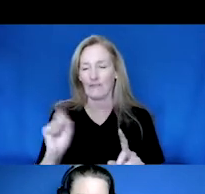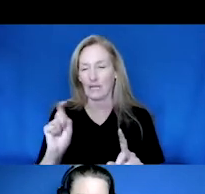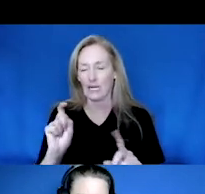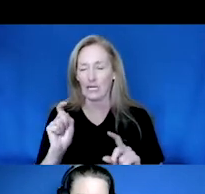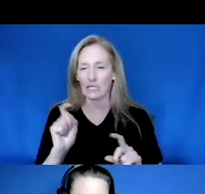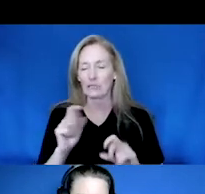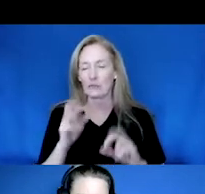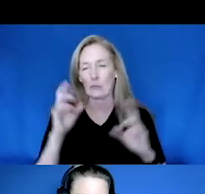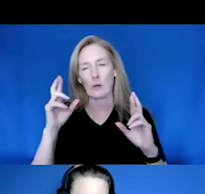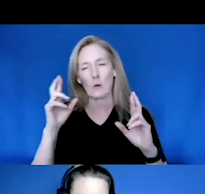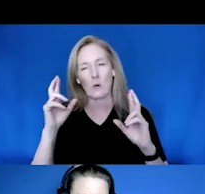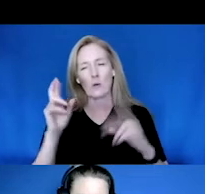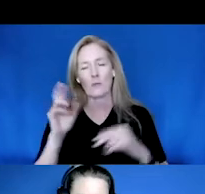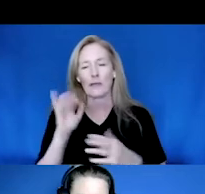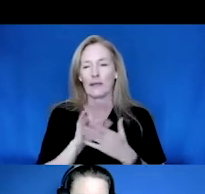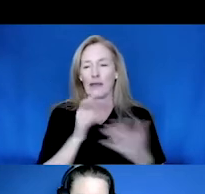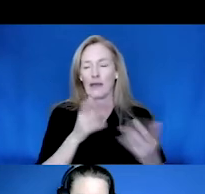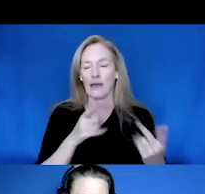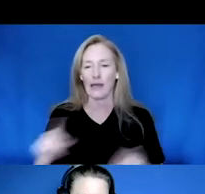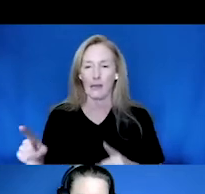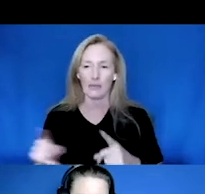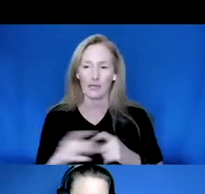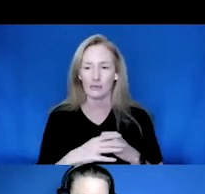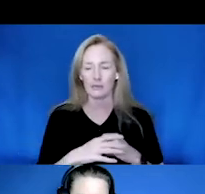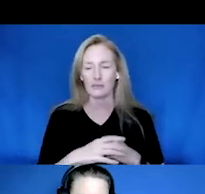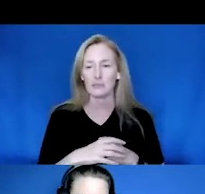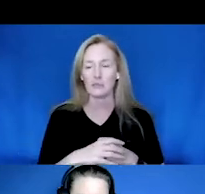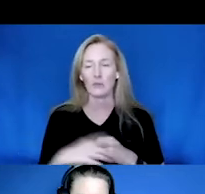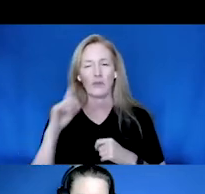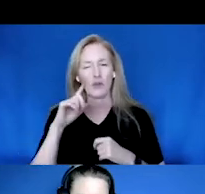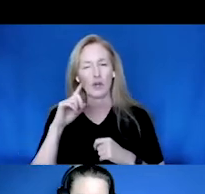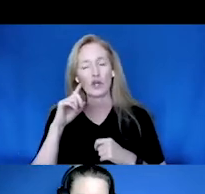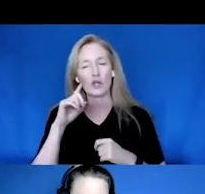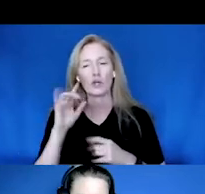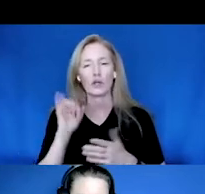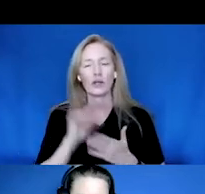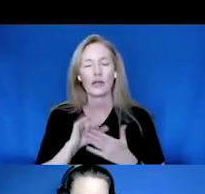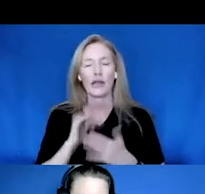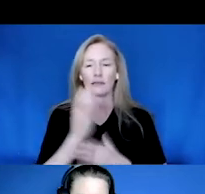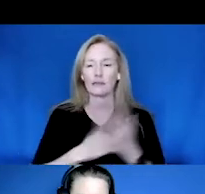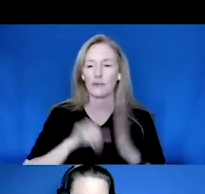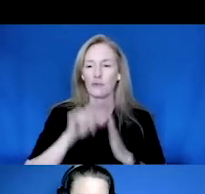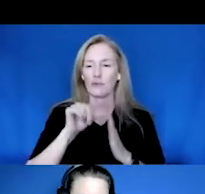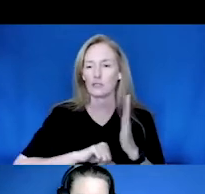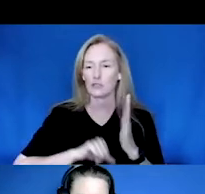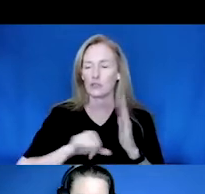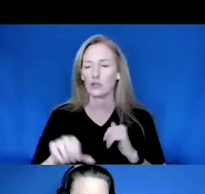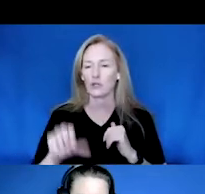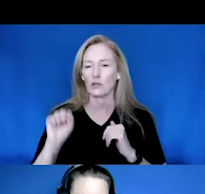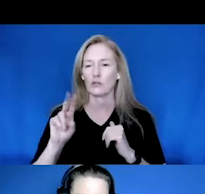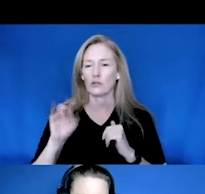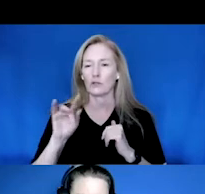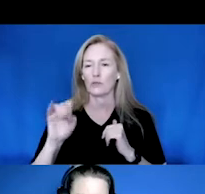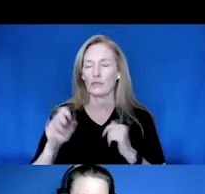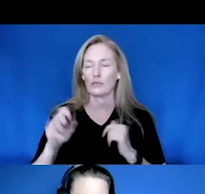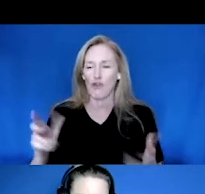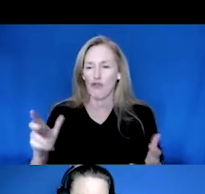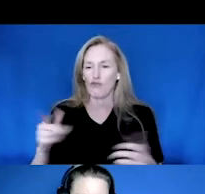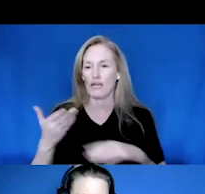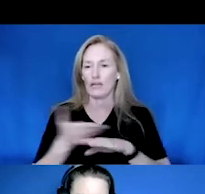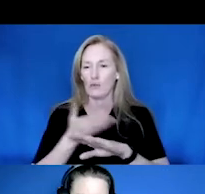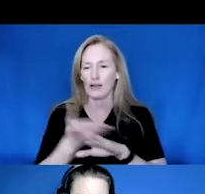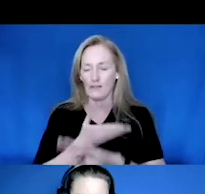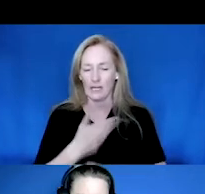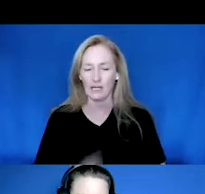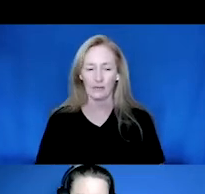recently that some of the surgical suites have already been renovated. So